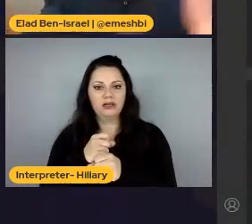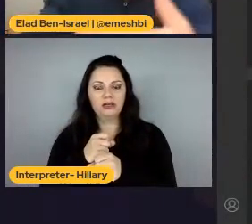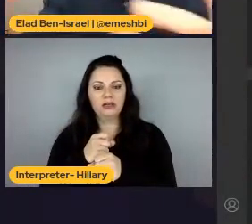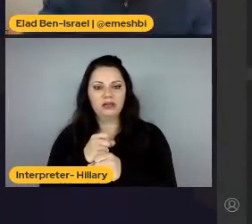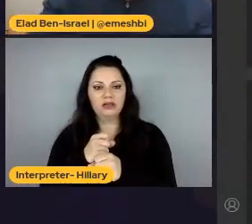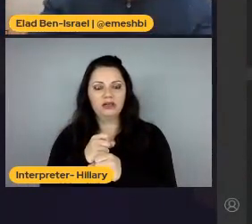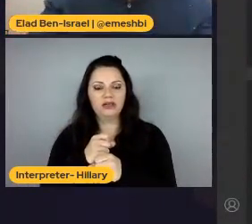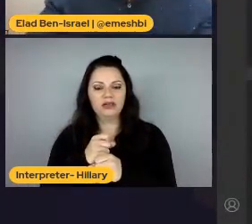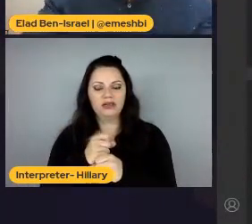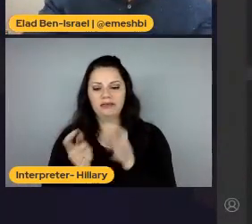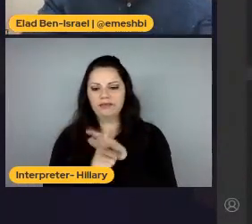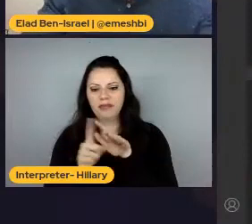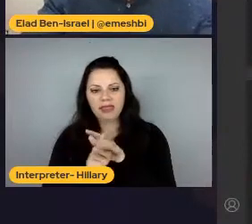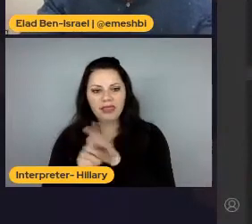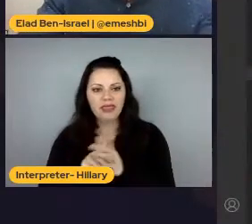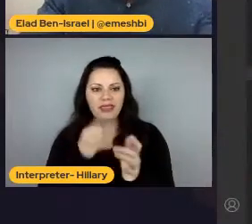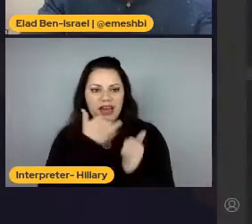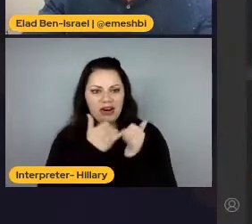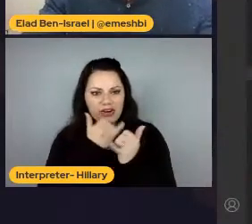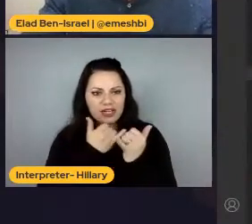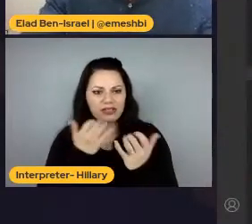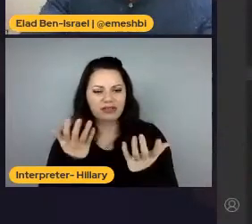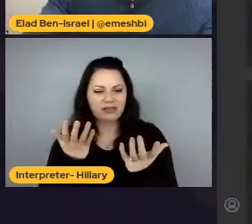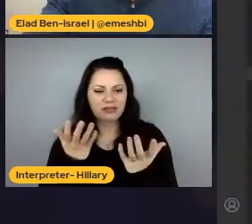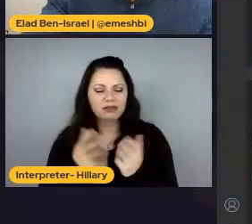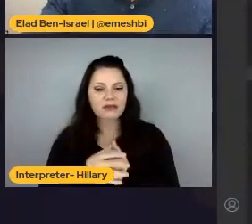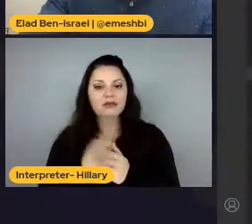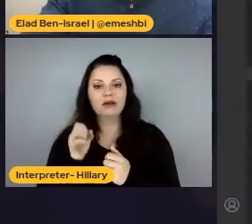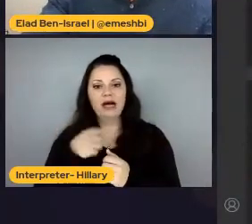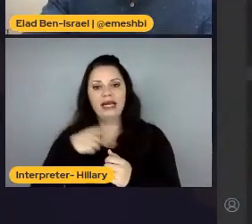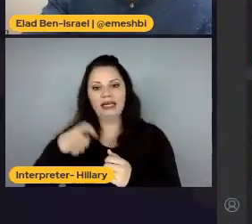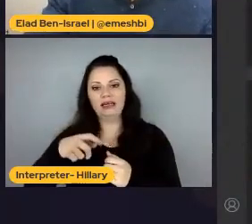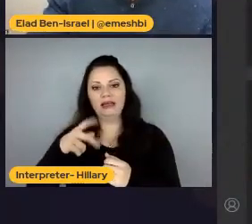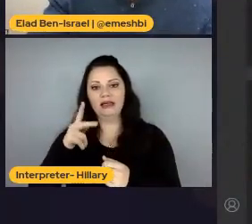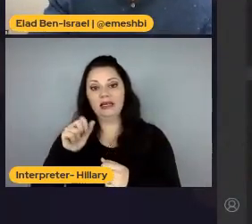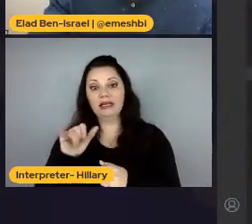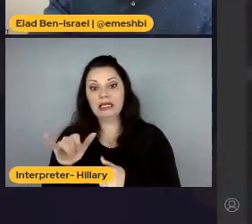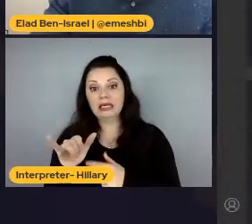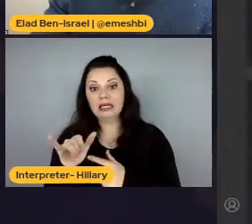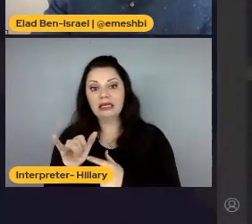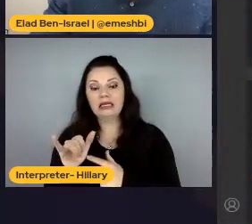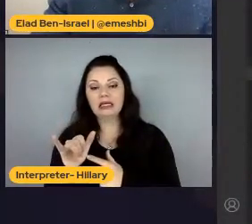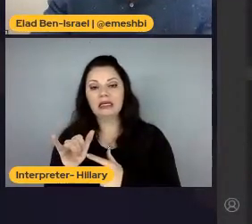get like errors and things like that. OK, so I need the key here as a